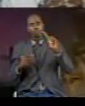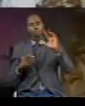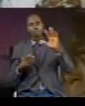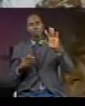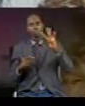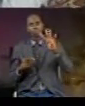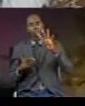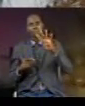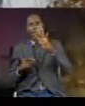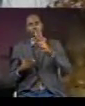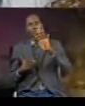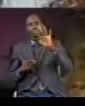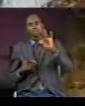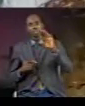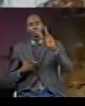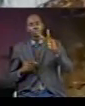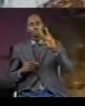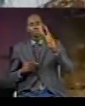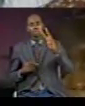+234 915 444 9263. That is